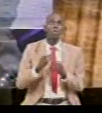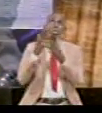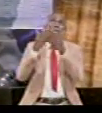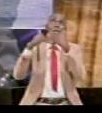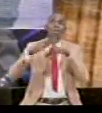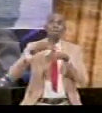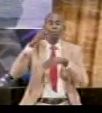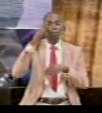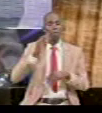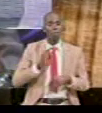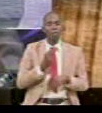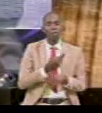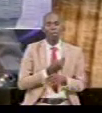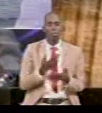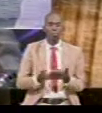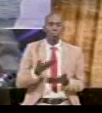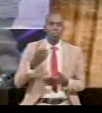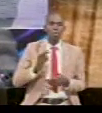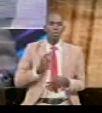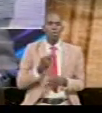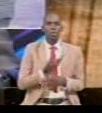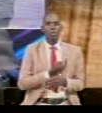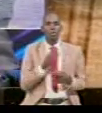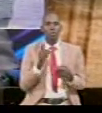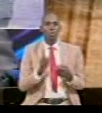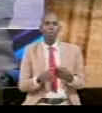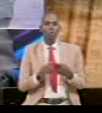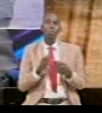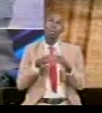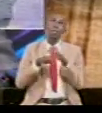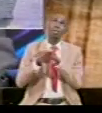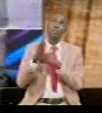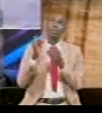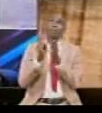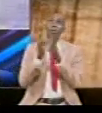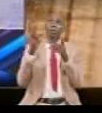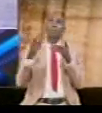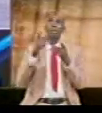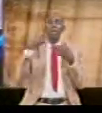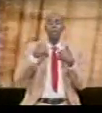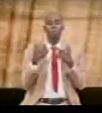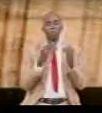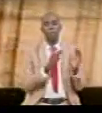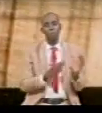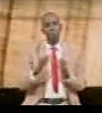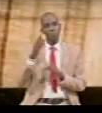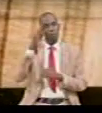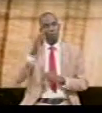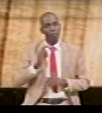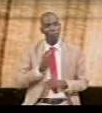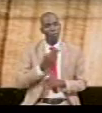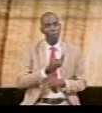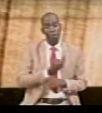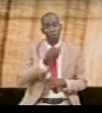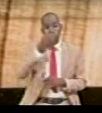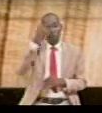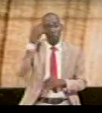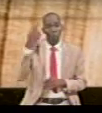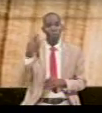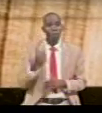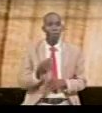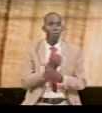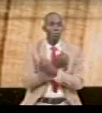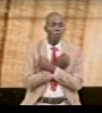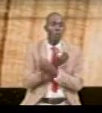He has purchased us to feed. That place is going to make for us, because the love of God is